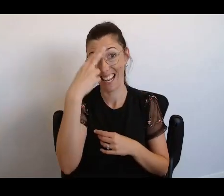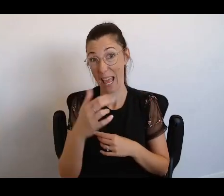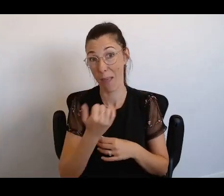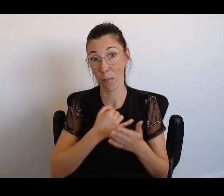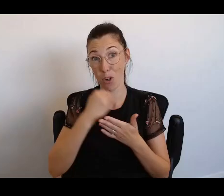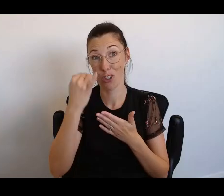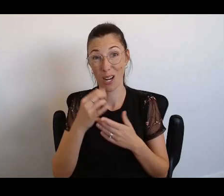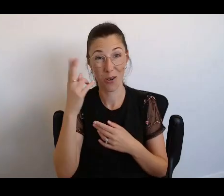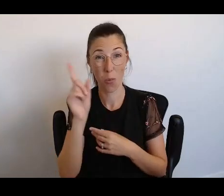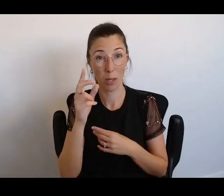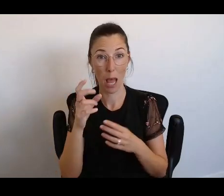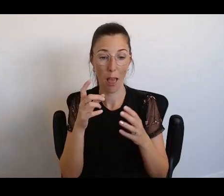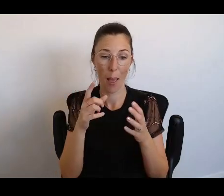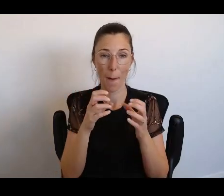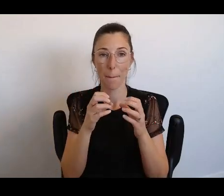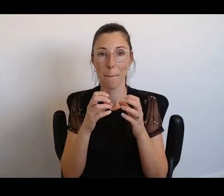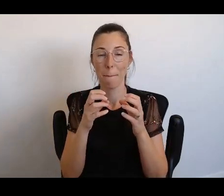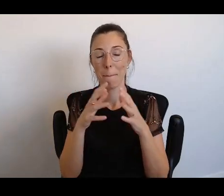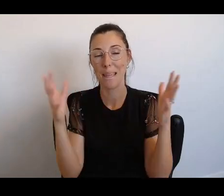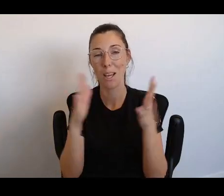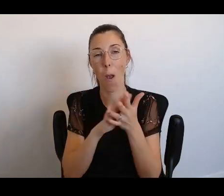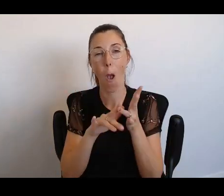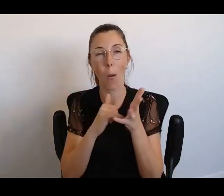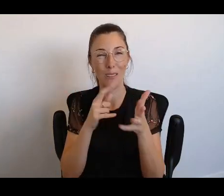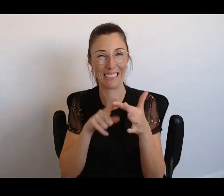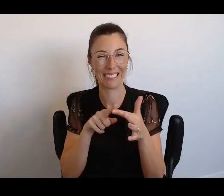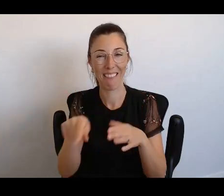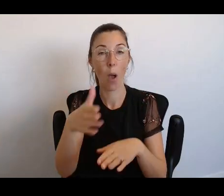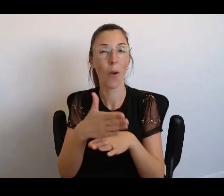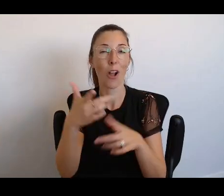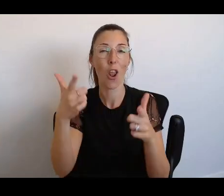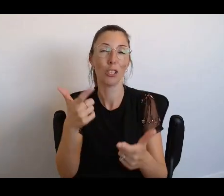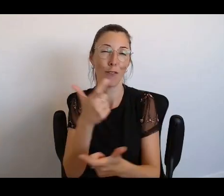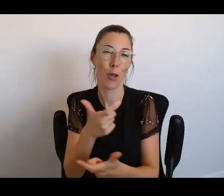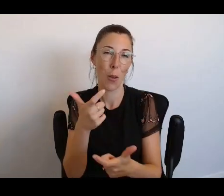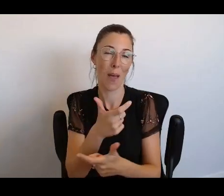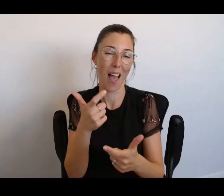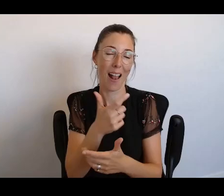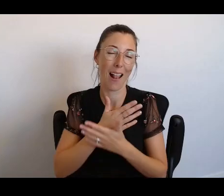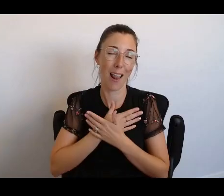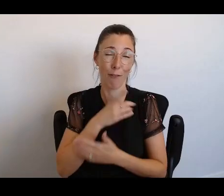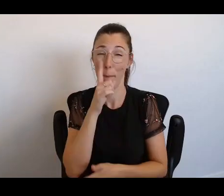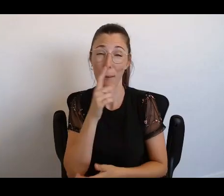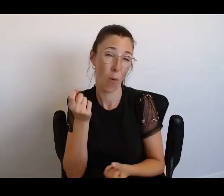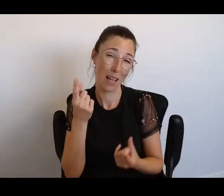Hose. There is much humour in the work, and I love that our concept has been so understood and so